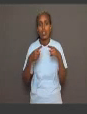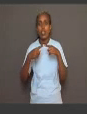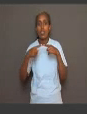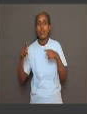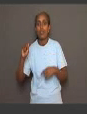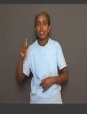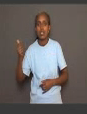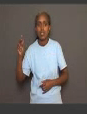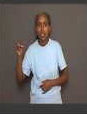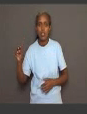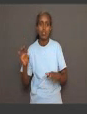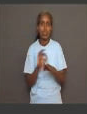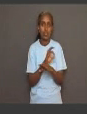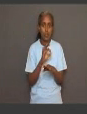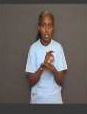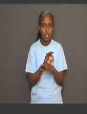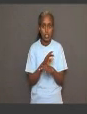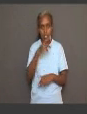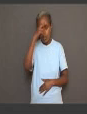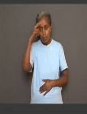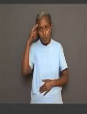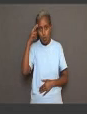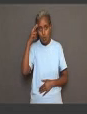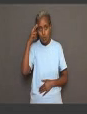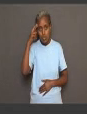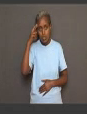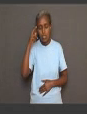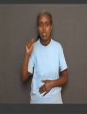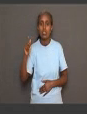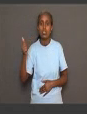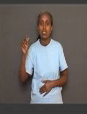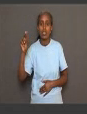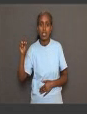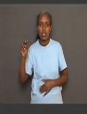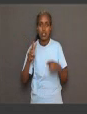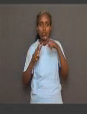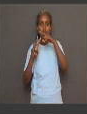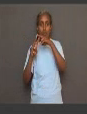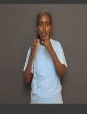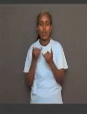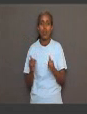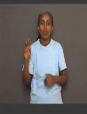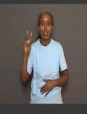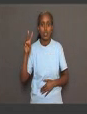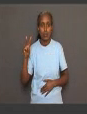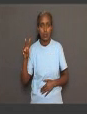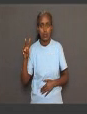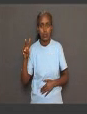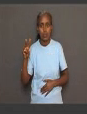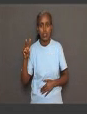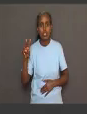tangent function because the tangent of pi over 2